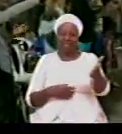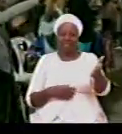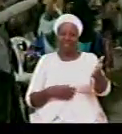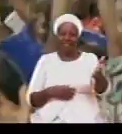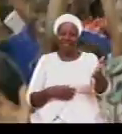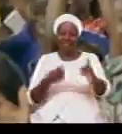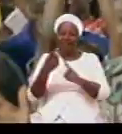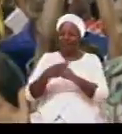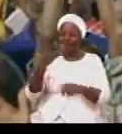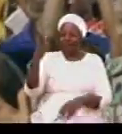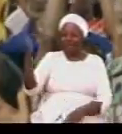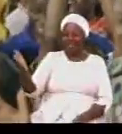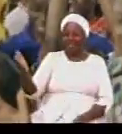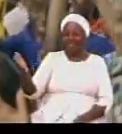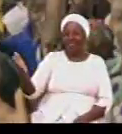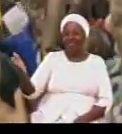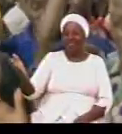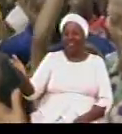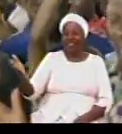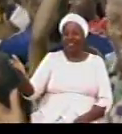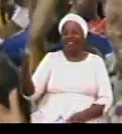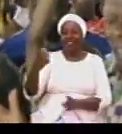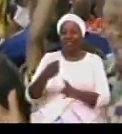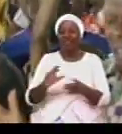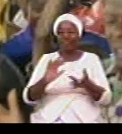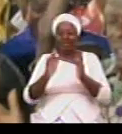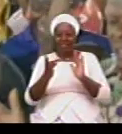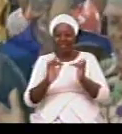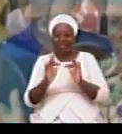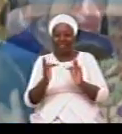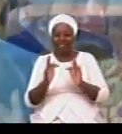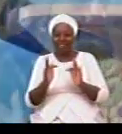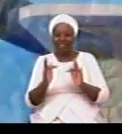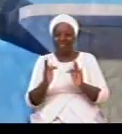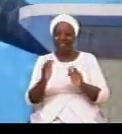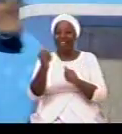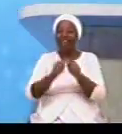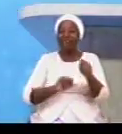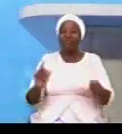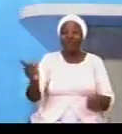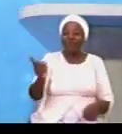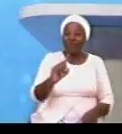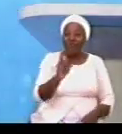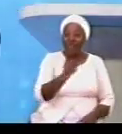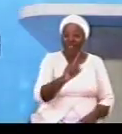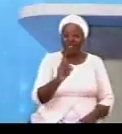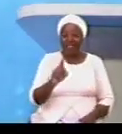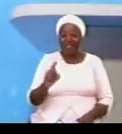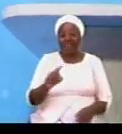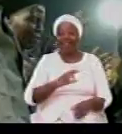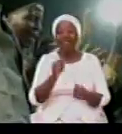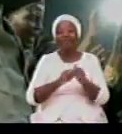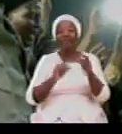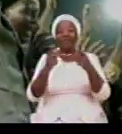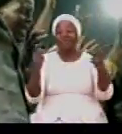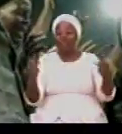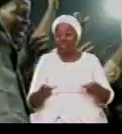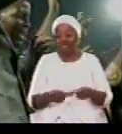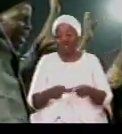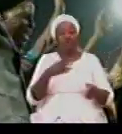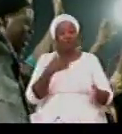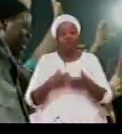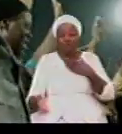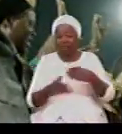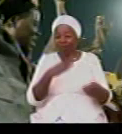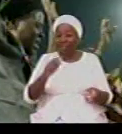Online. Everywhere. Whatever the challenge, your answer has come. You raise